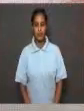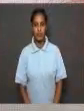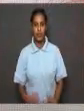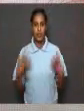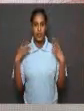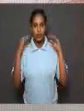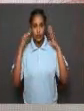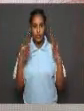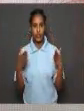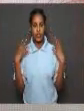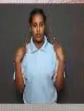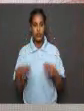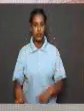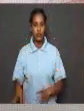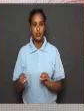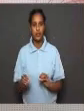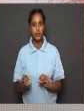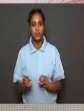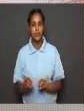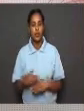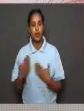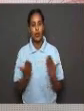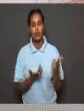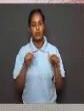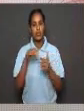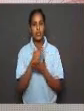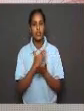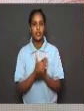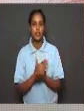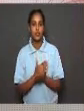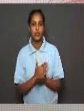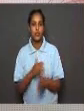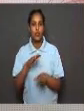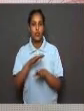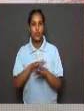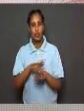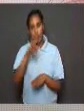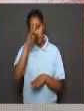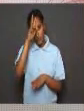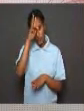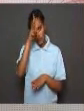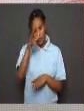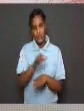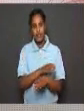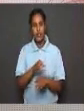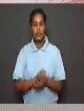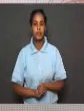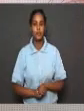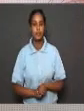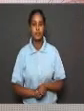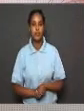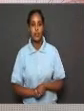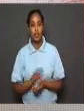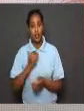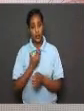Hello, teacher. Hello, students. Welcome to today's lesson on voltaic cells.